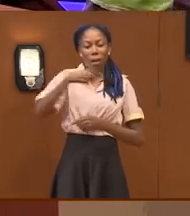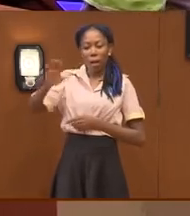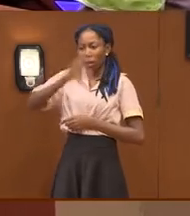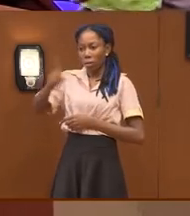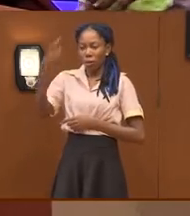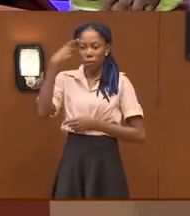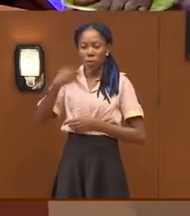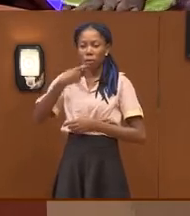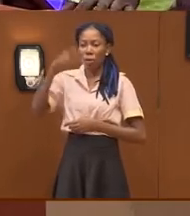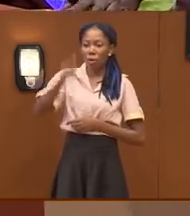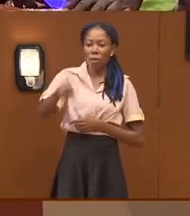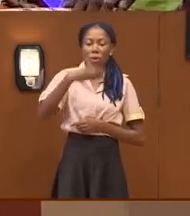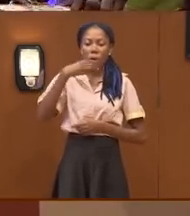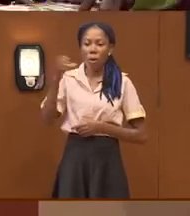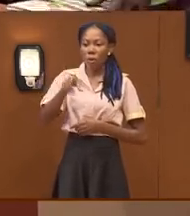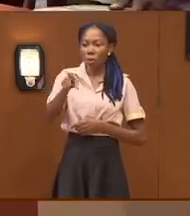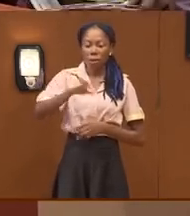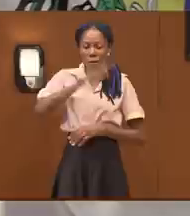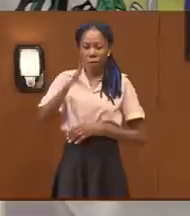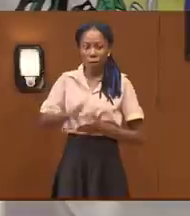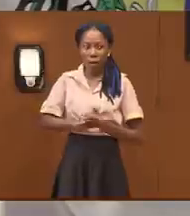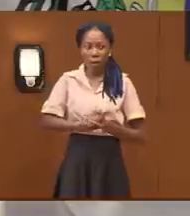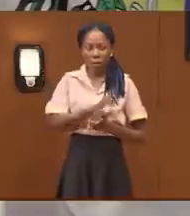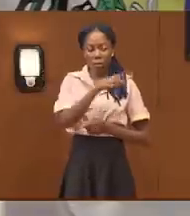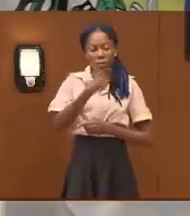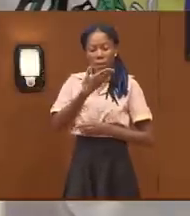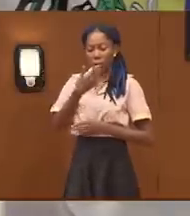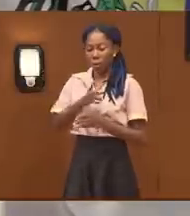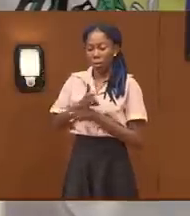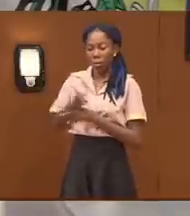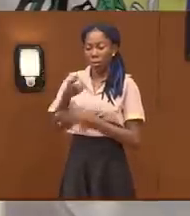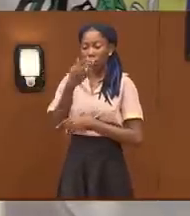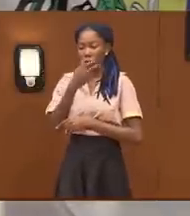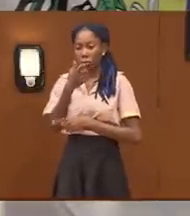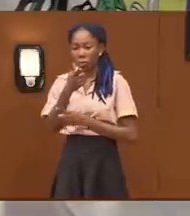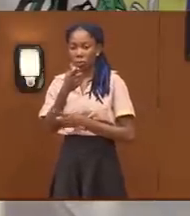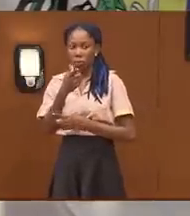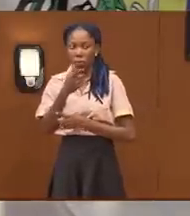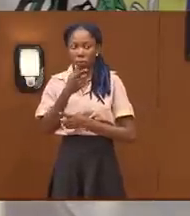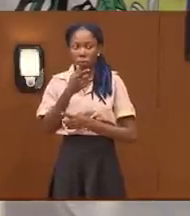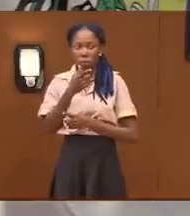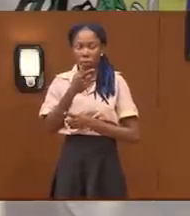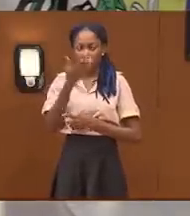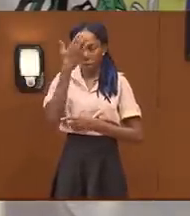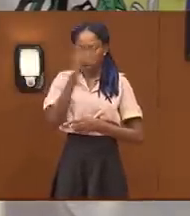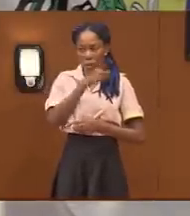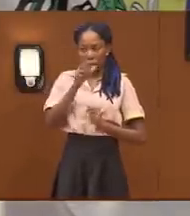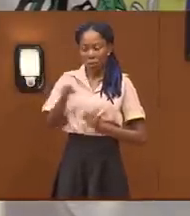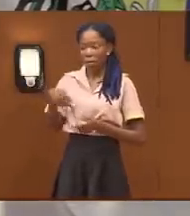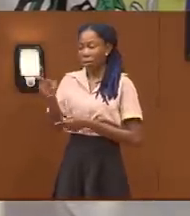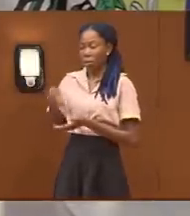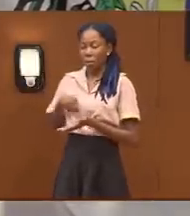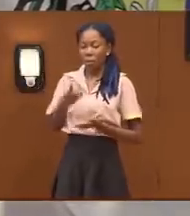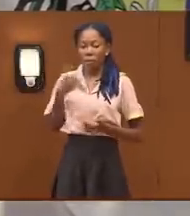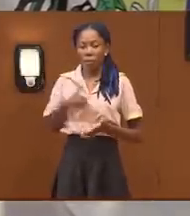in this court. Let me tell you, Mr. Sylvester, watch your language here. Because I can charge you for contempt of court. I'm sorry,